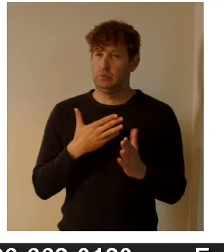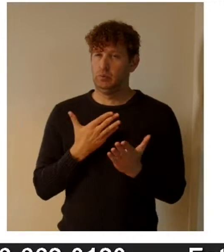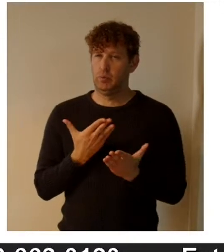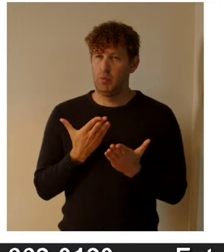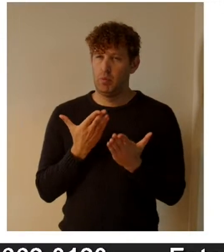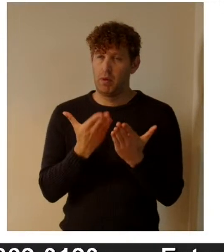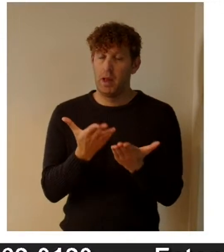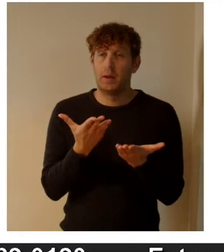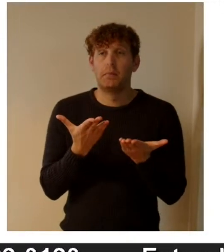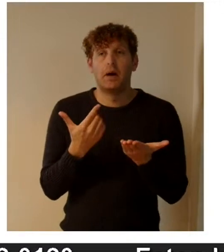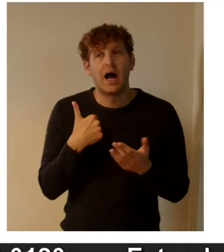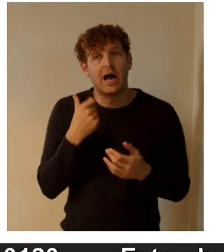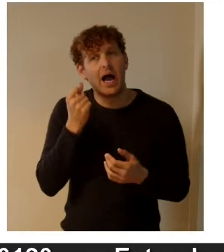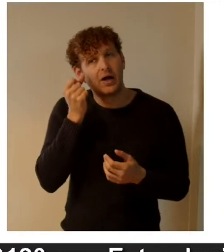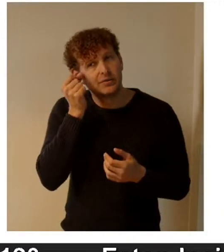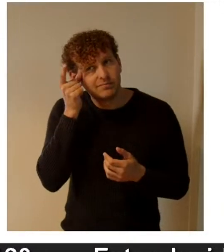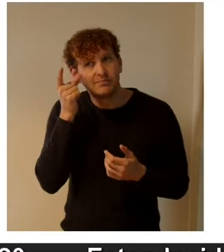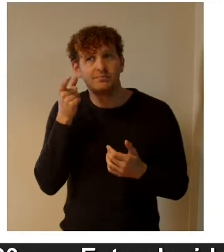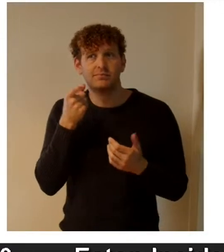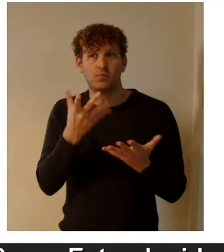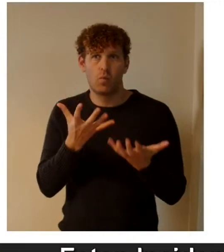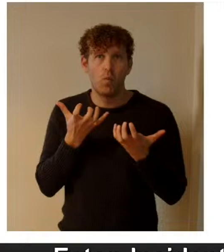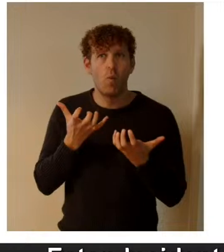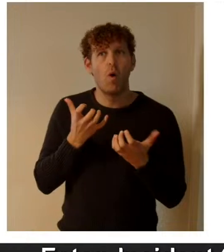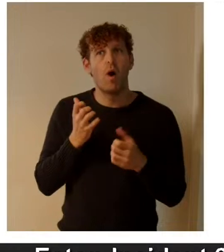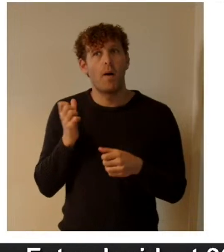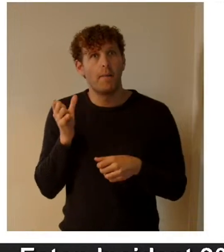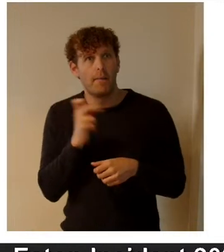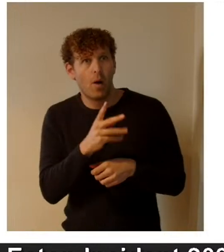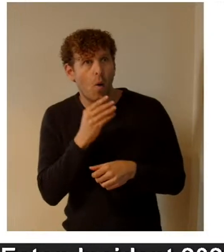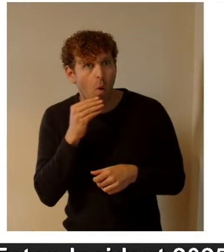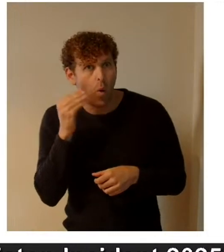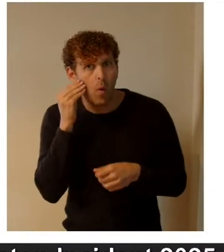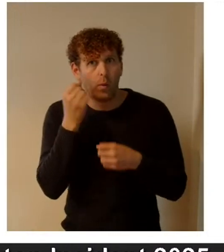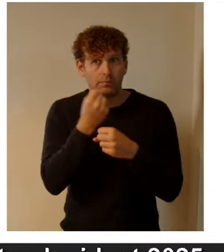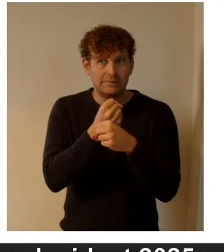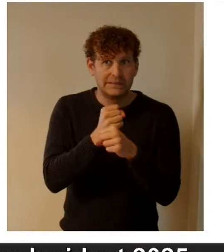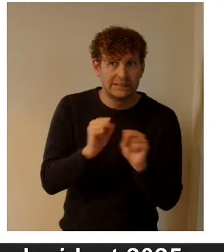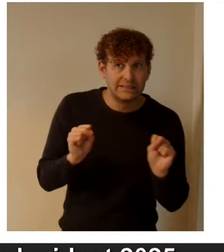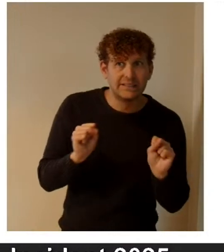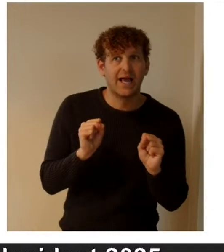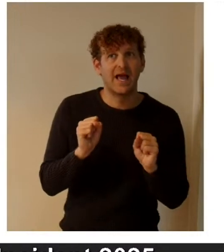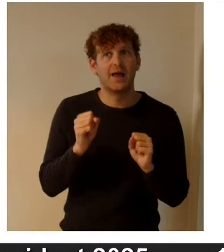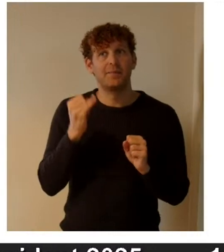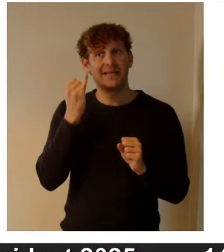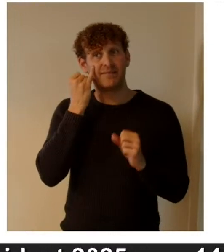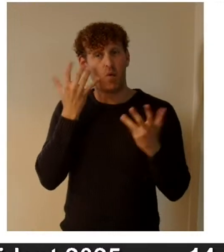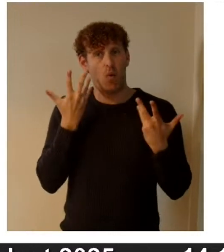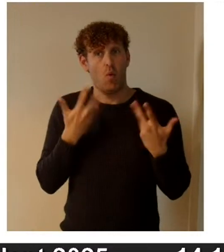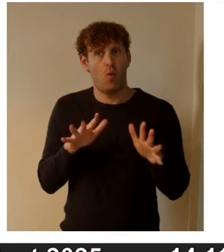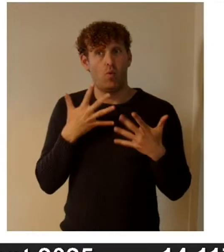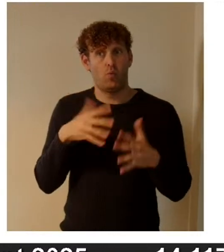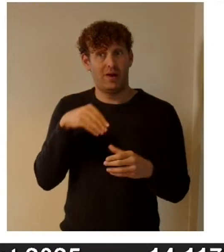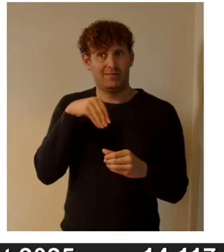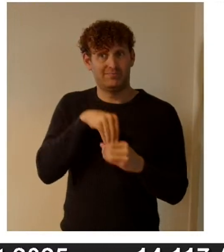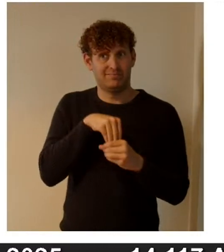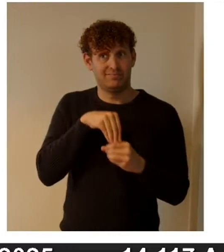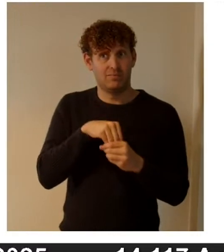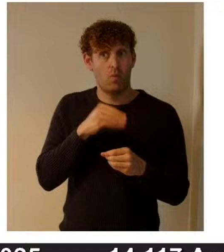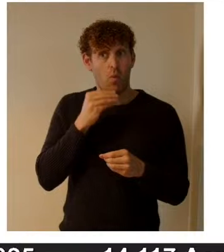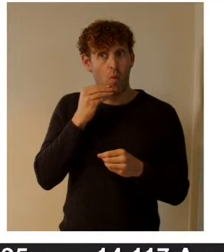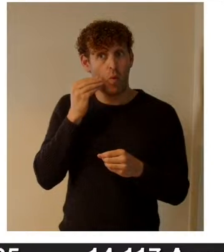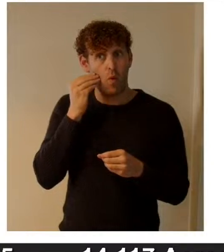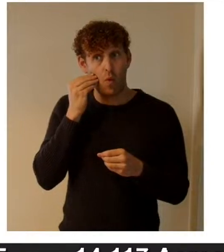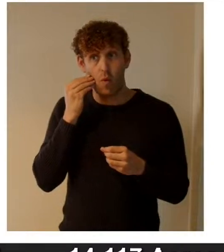into your home and make sure that it's kept safe. So when if you're already in that home, or you're going to choose to go back into a home that does not have power and